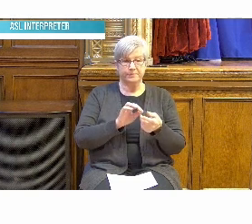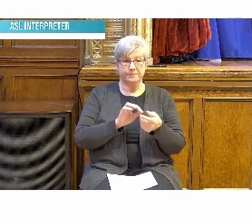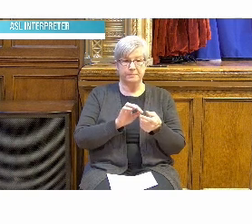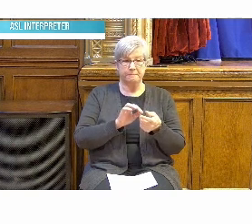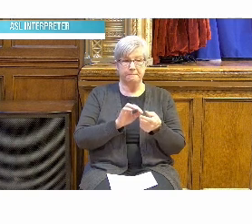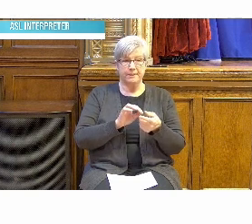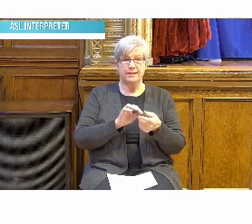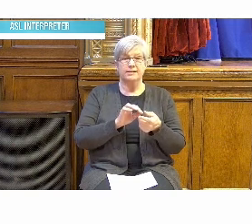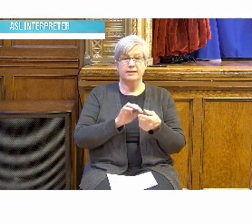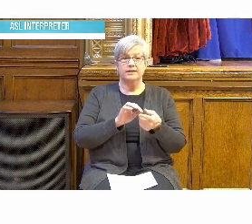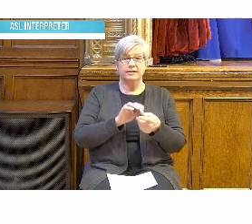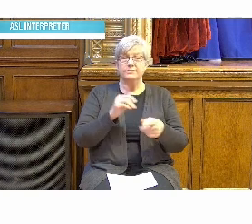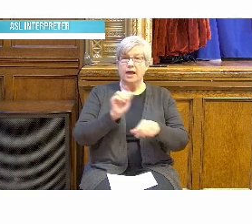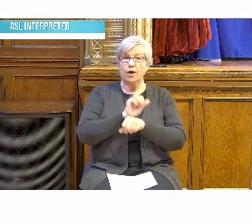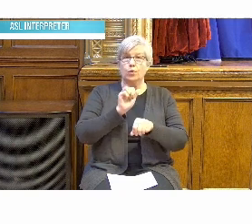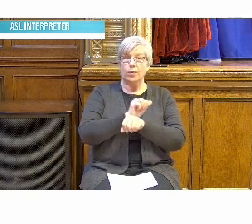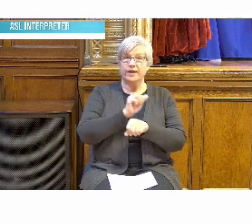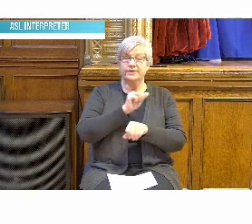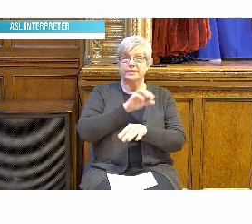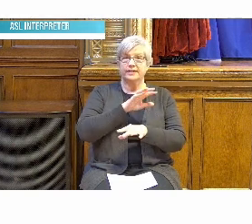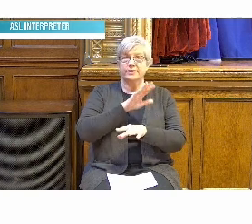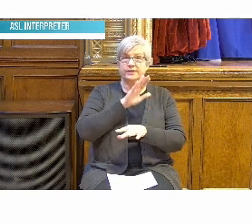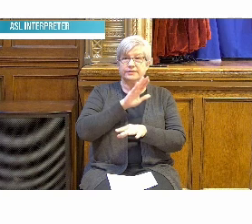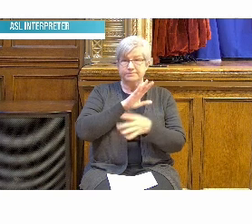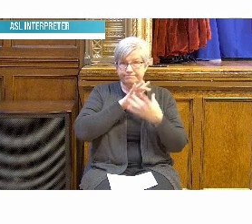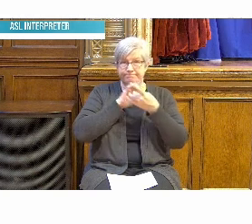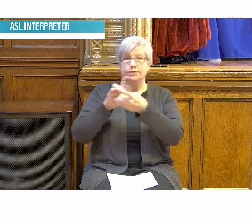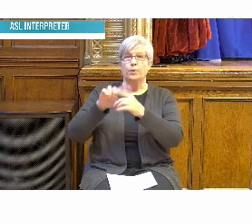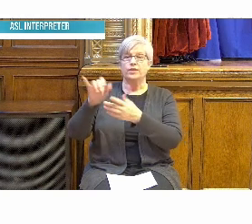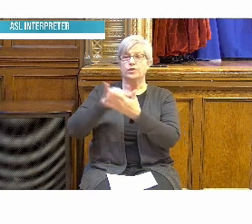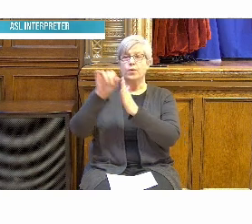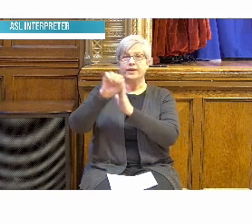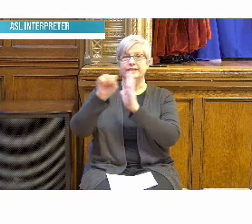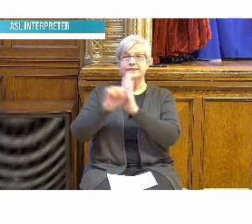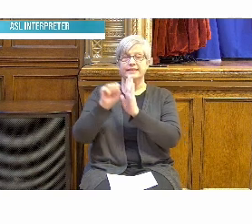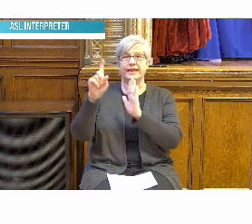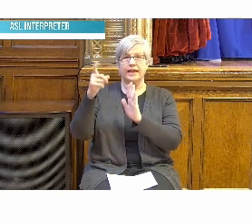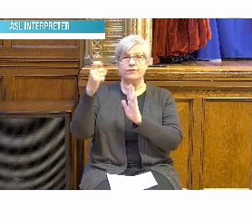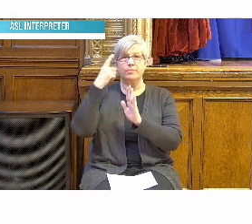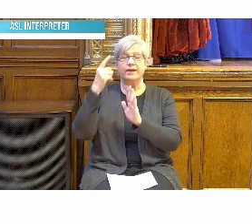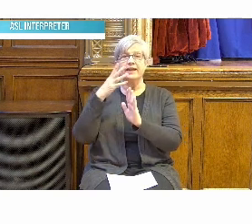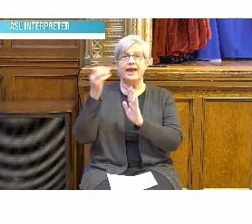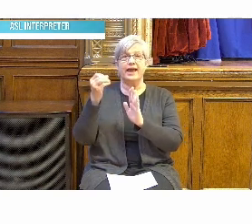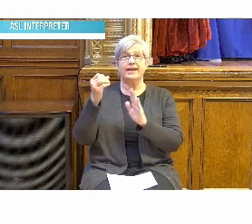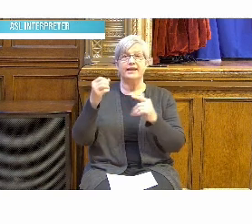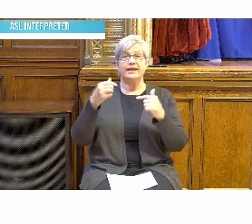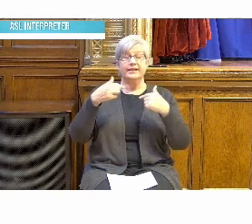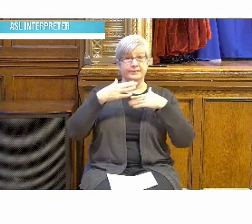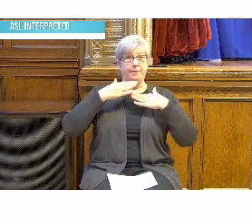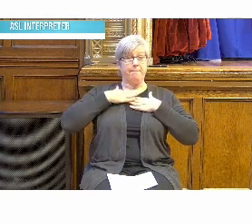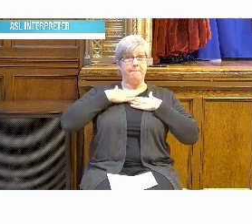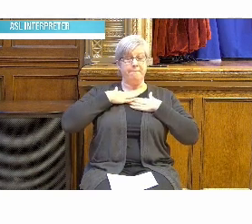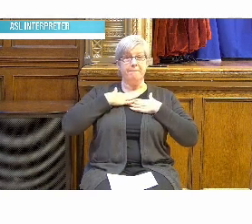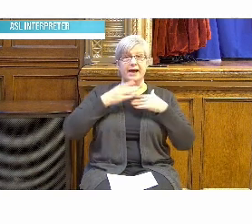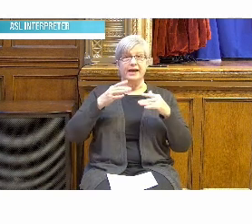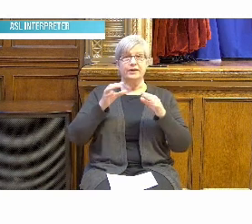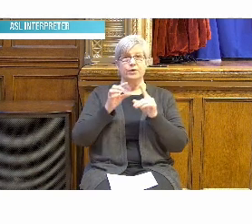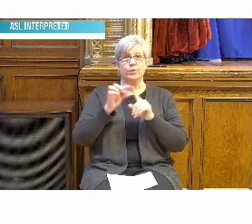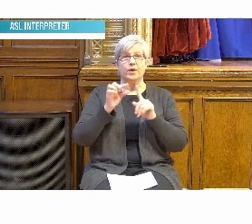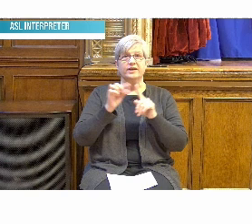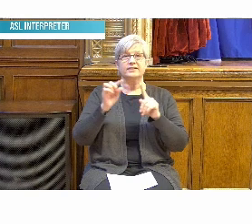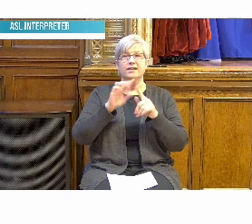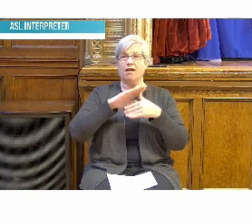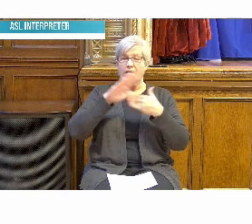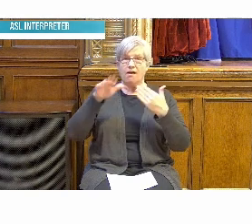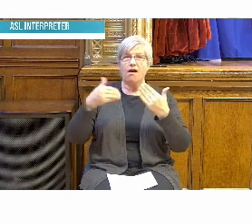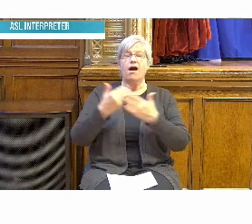and work directly with New York State government and jump through, and I'm saying this, all of the hoops